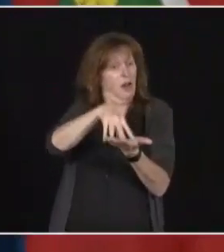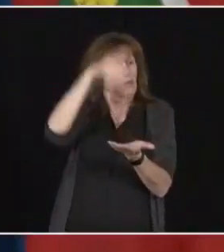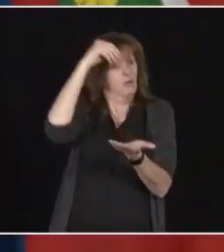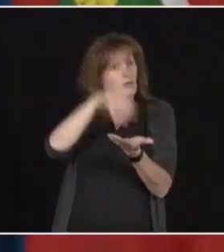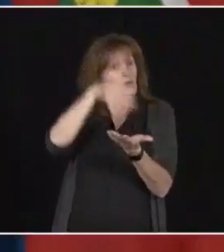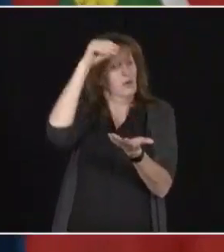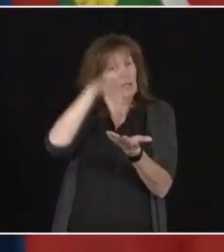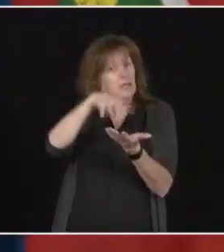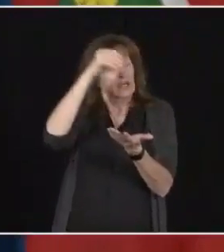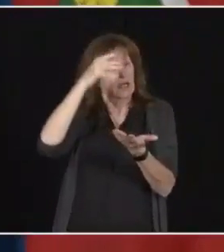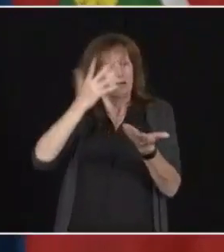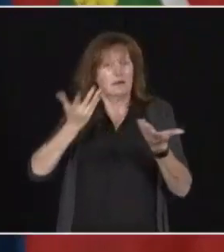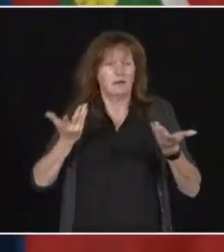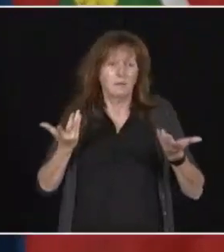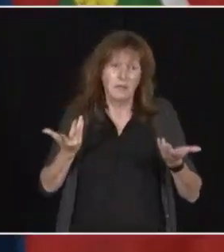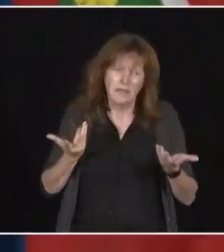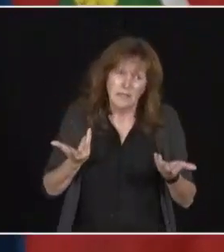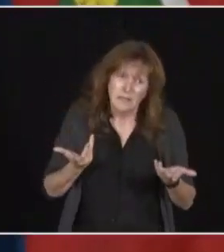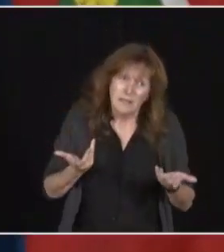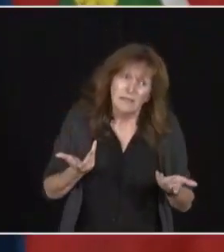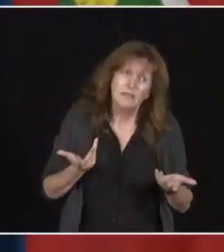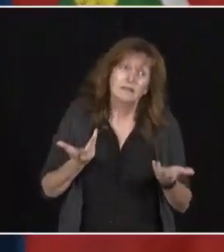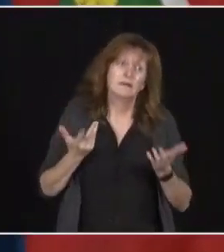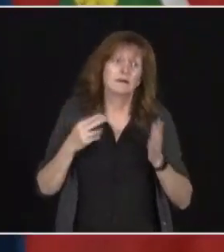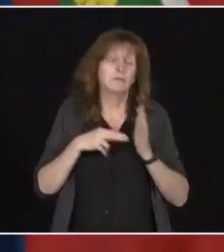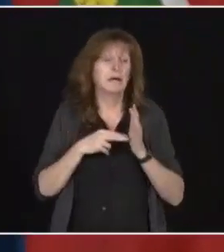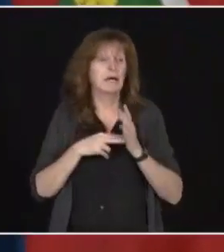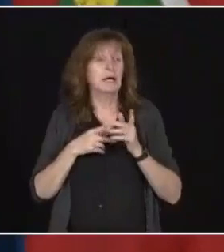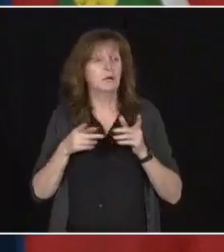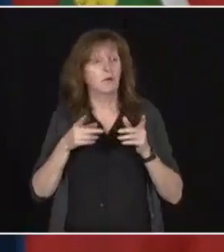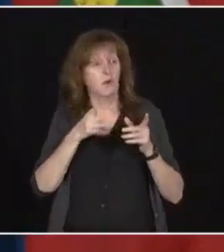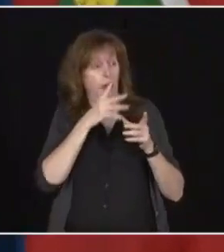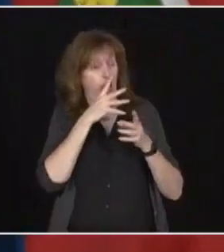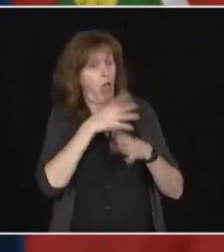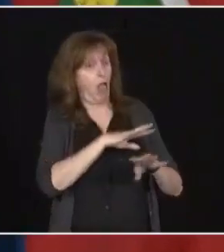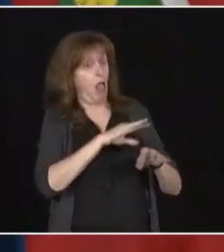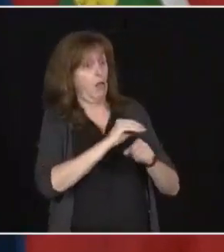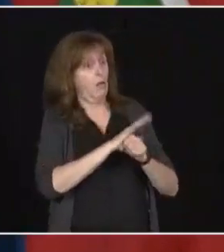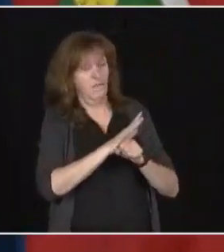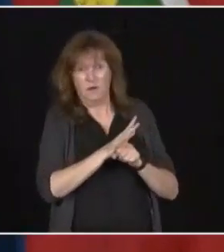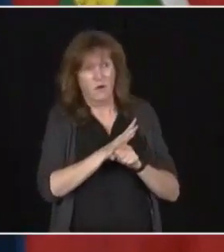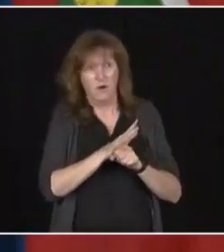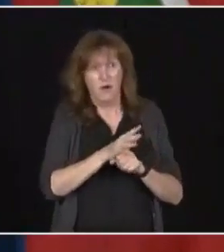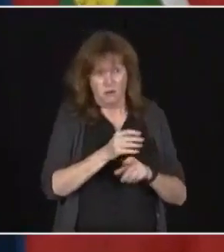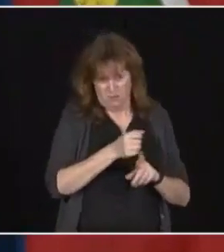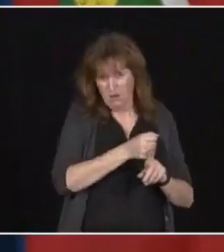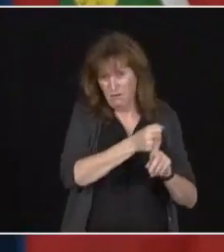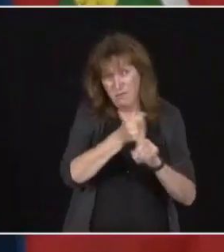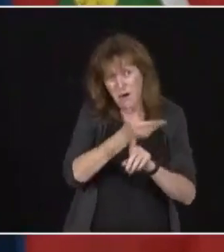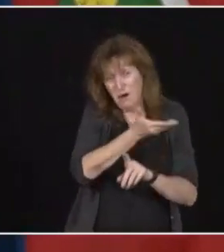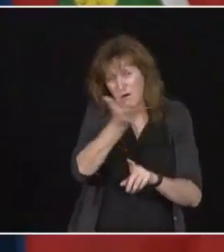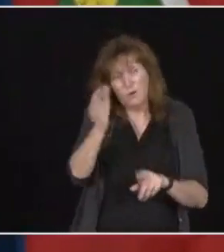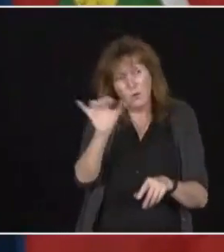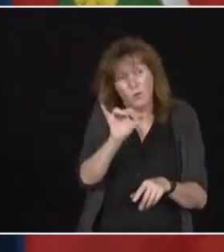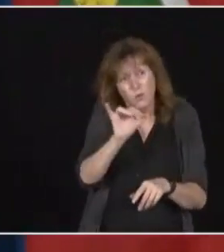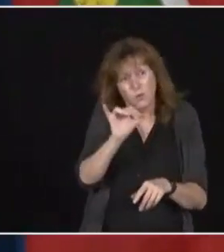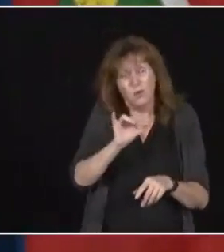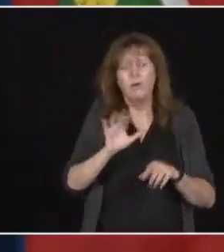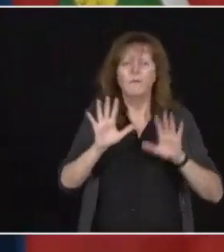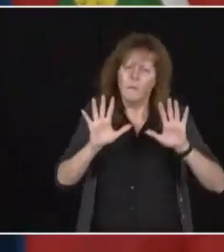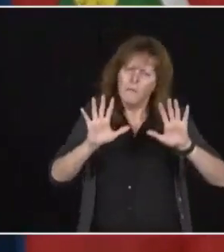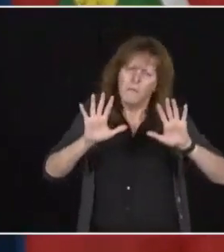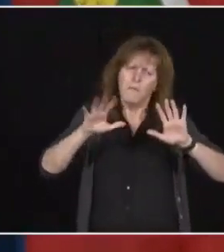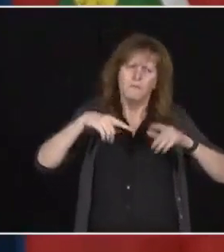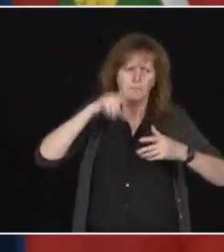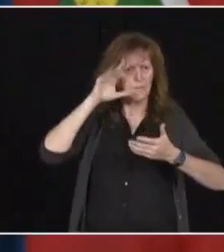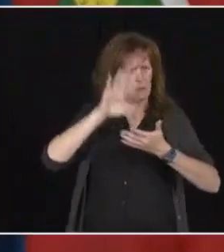they're not immune by any means at all from the challenges surrounding COVID. However, I believe that the work that we have done and the work that we